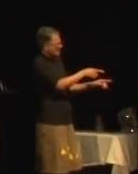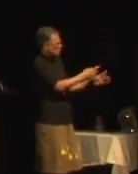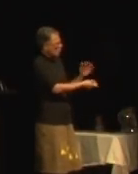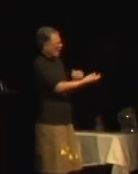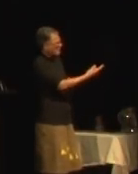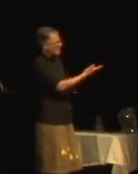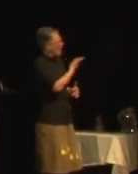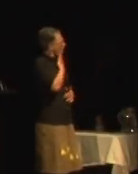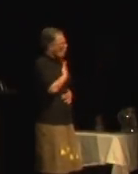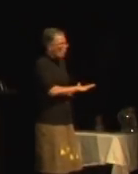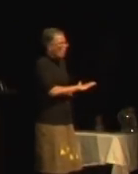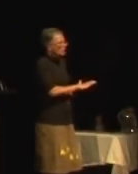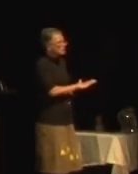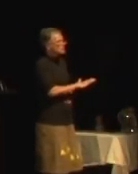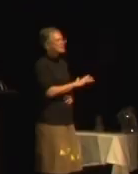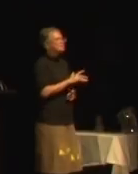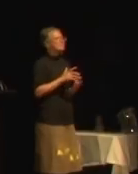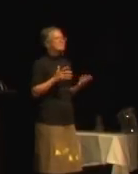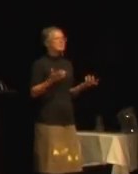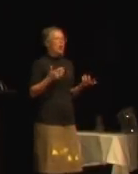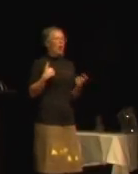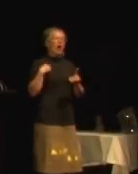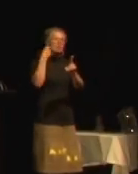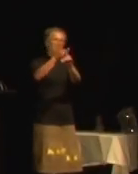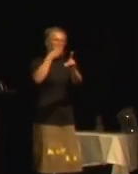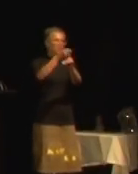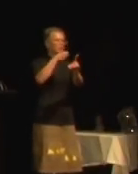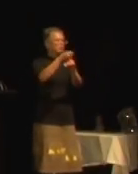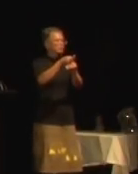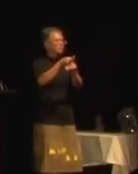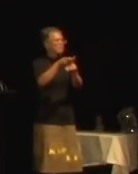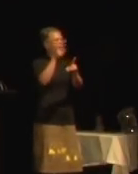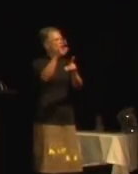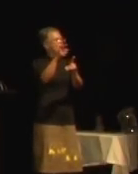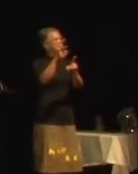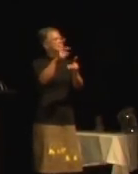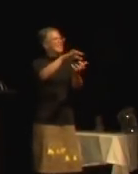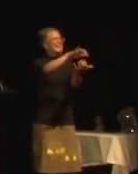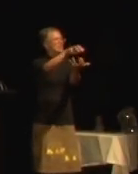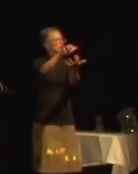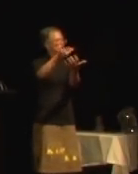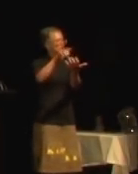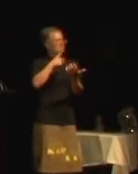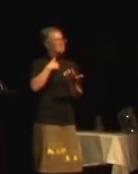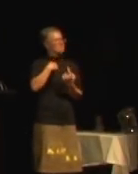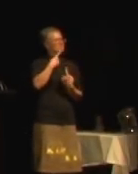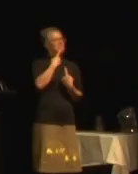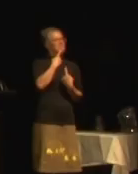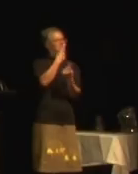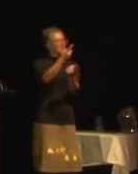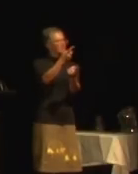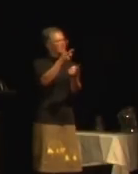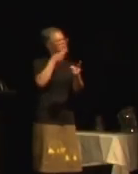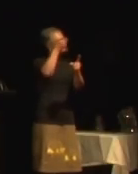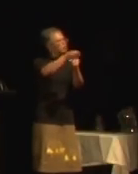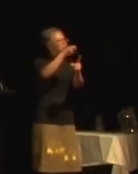So I was successful in getting this collection taken down from Reveal Digital's collection by publicly questioning their ethics and